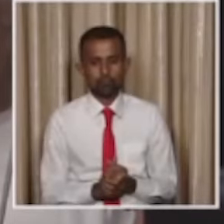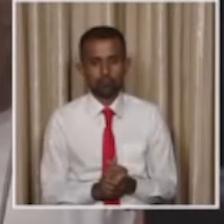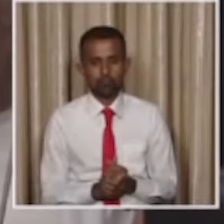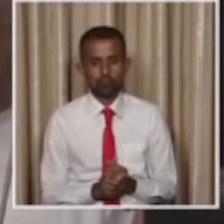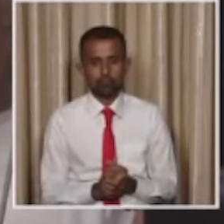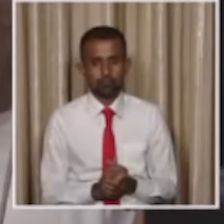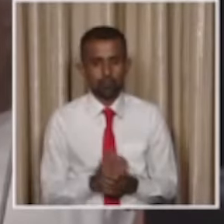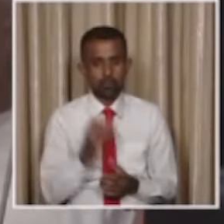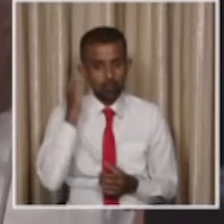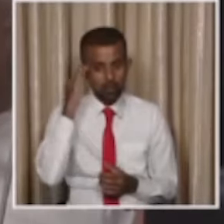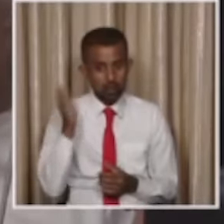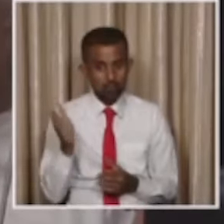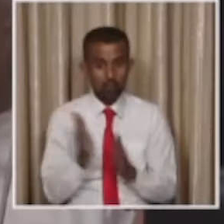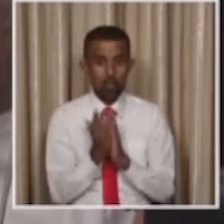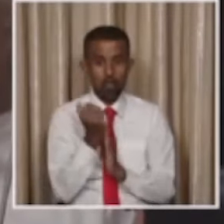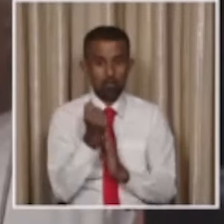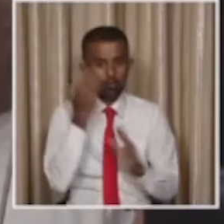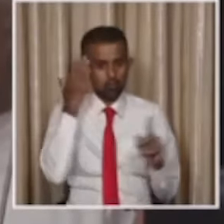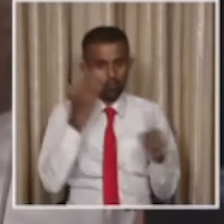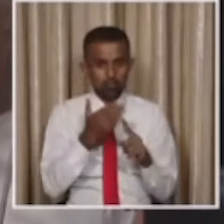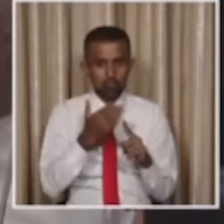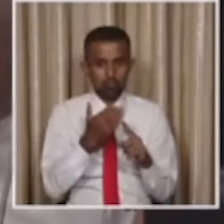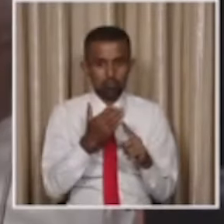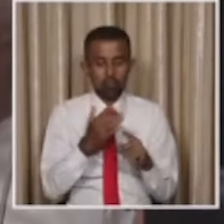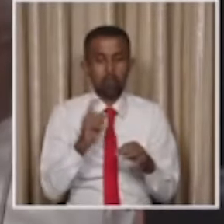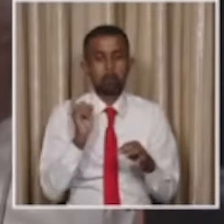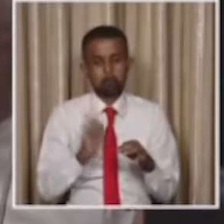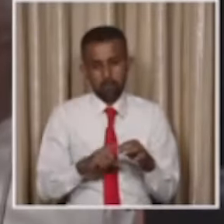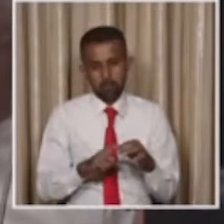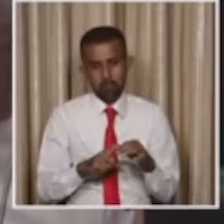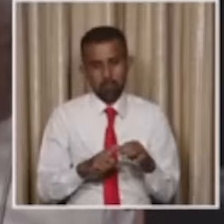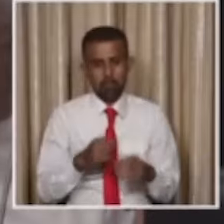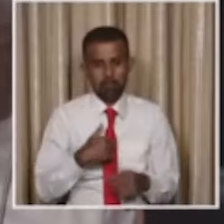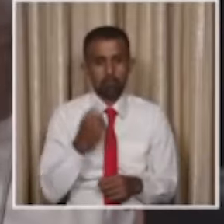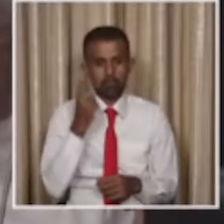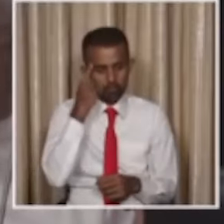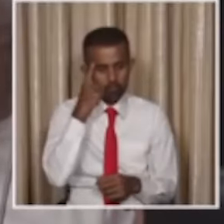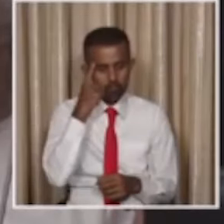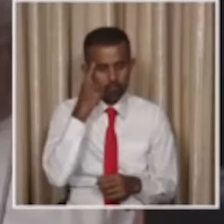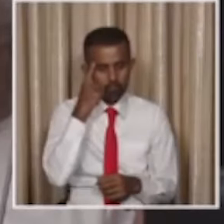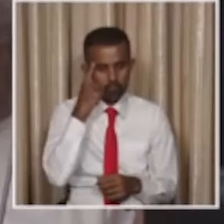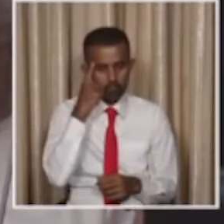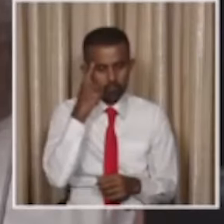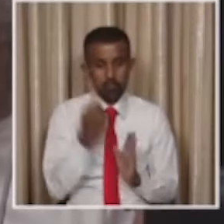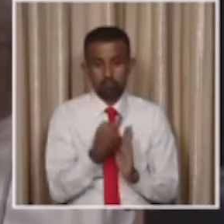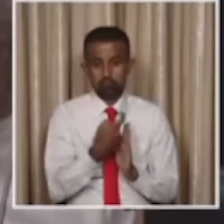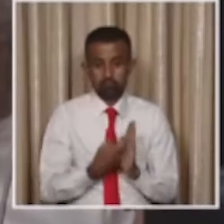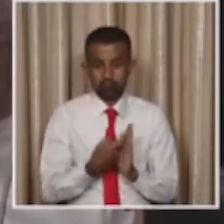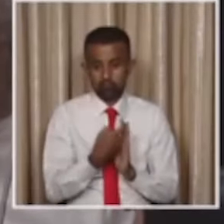And that is what basically this document, the policy document, is also on